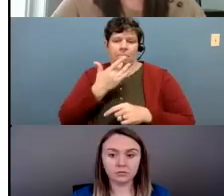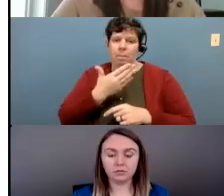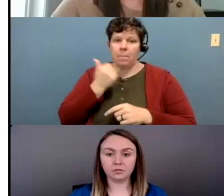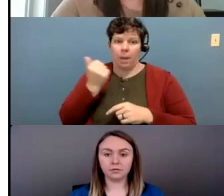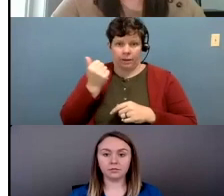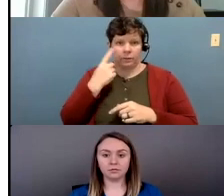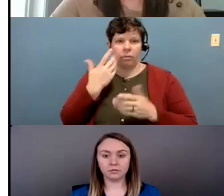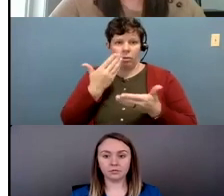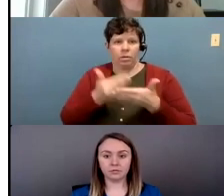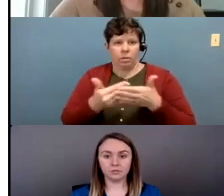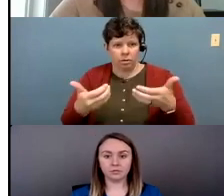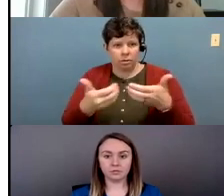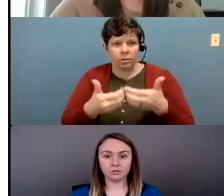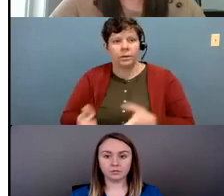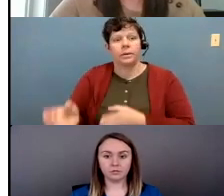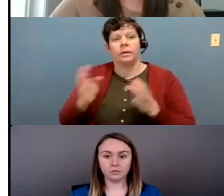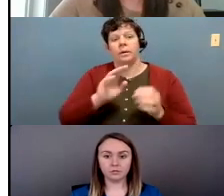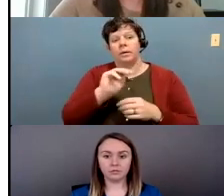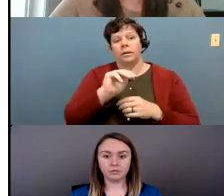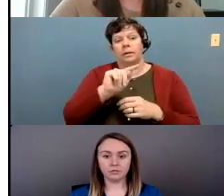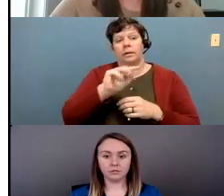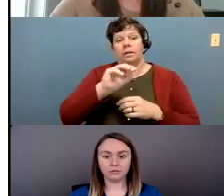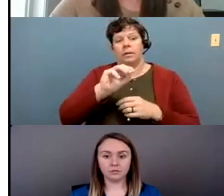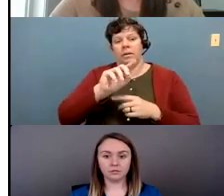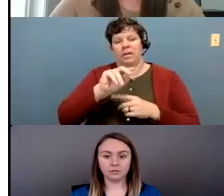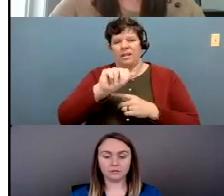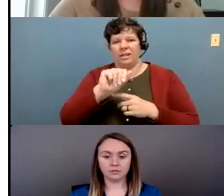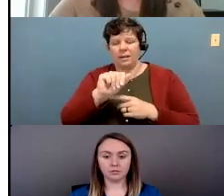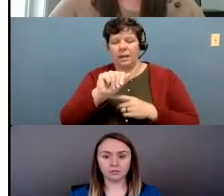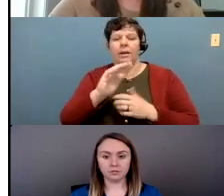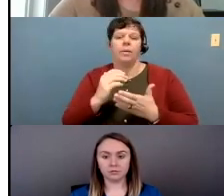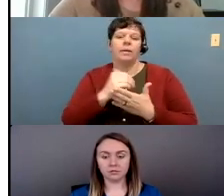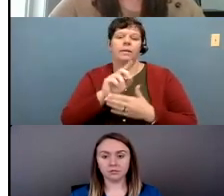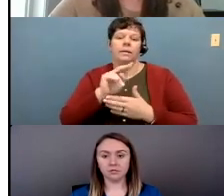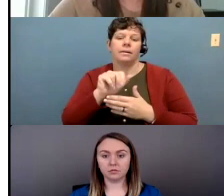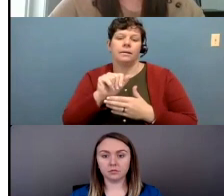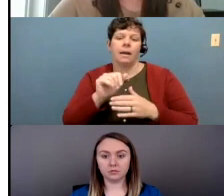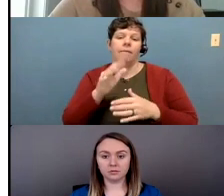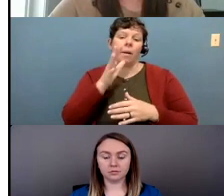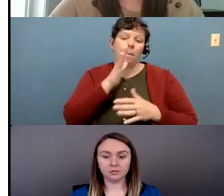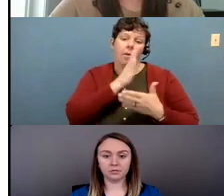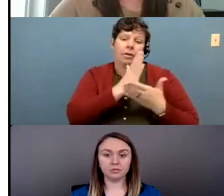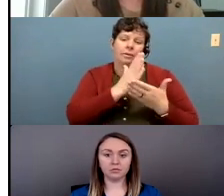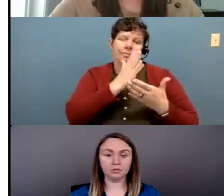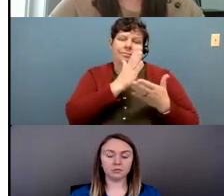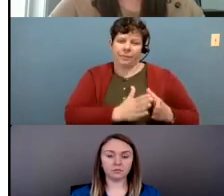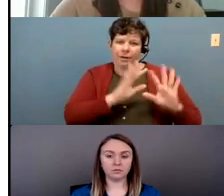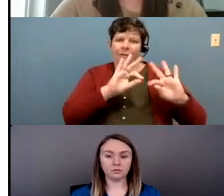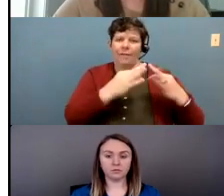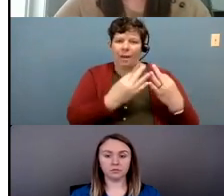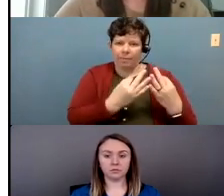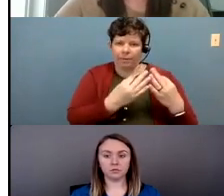And then for mitochondrial DNA comparisons, again, you'll want to collect DNA from a maternally related individual.